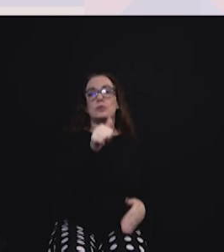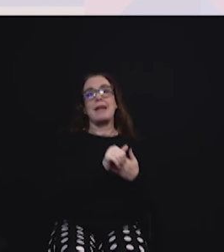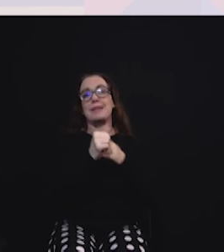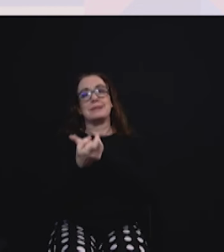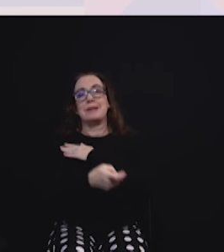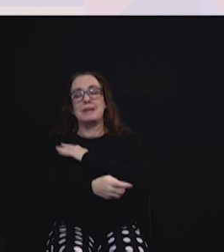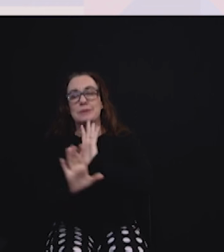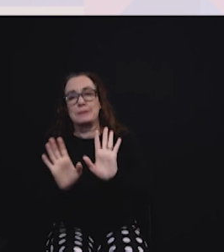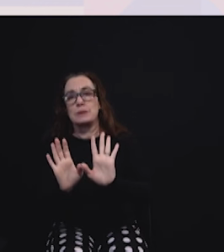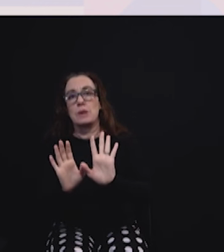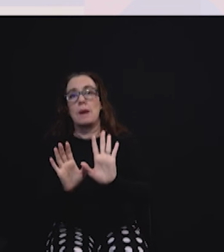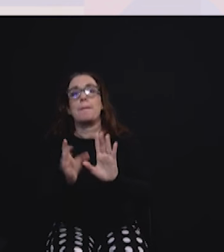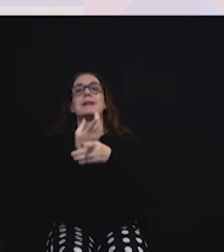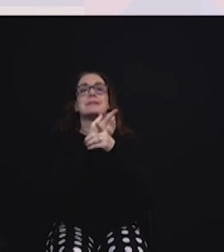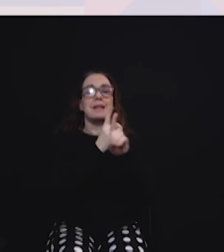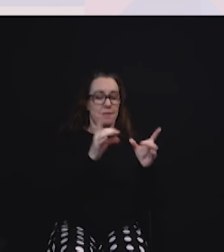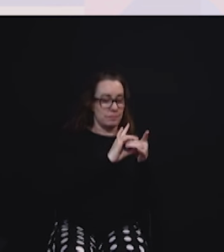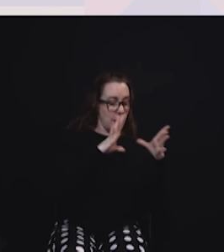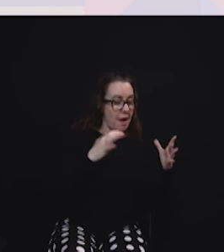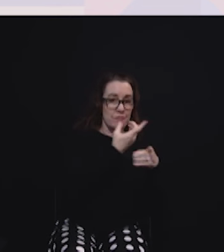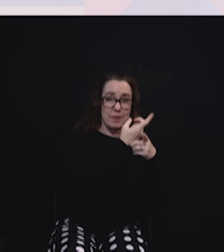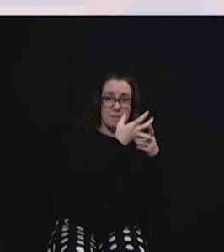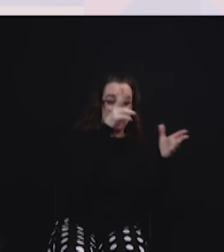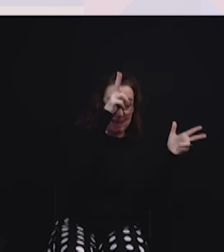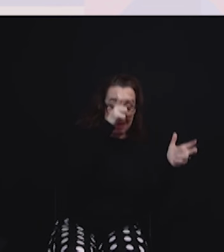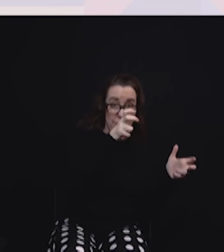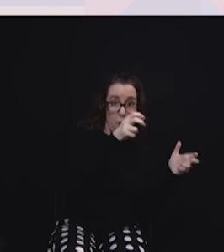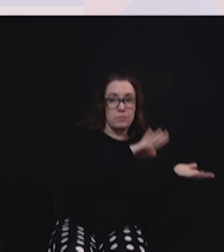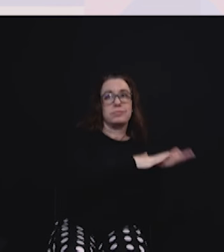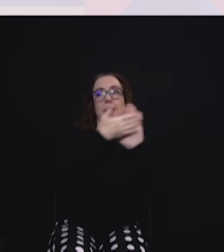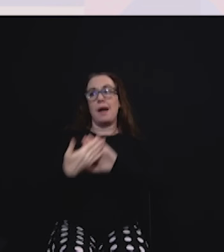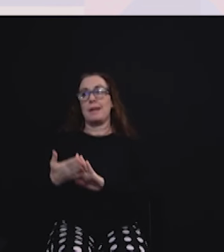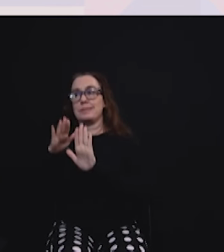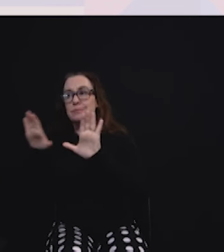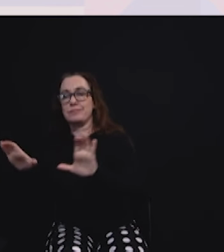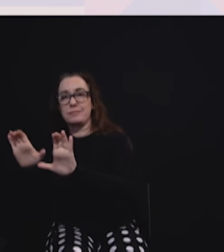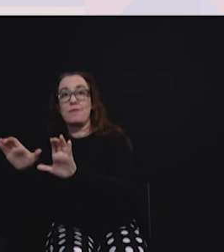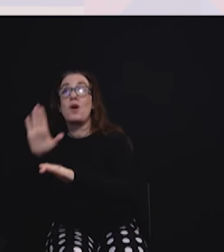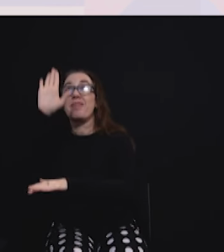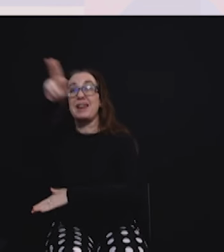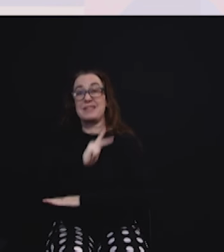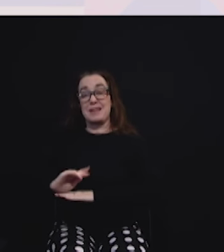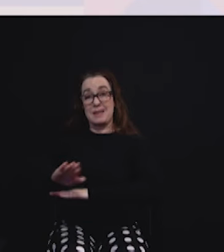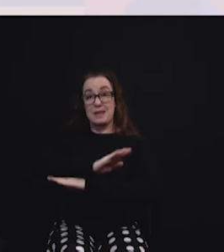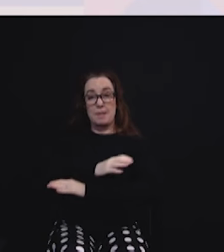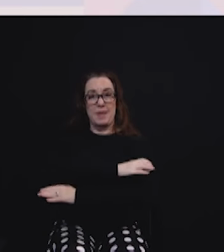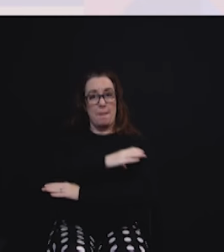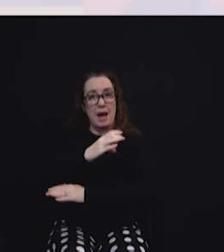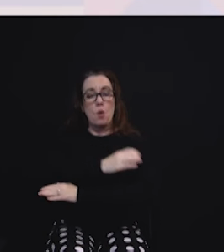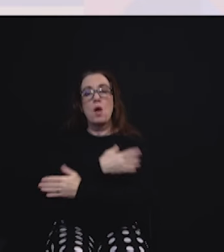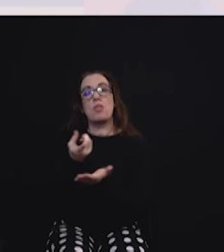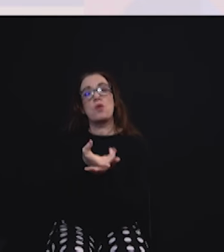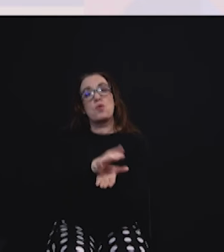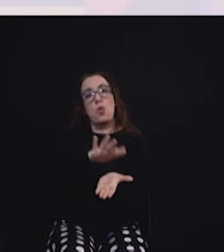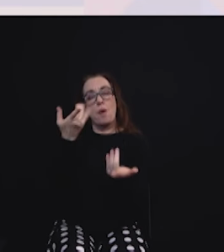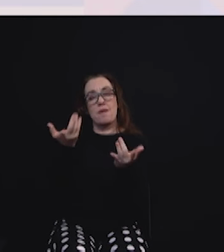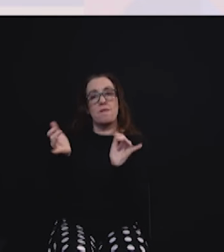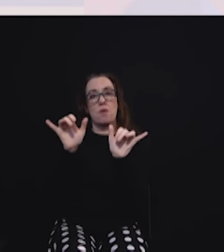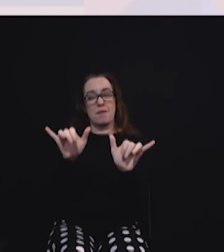temptation, but deliver us from evil. For thine is the kingdom and the power and the glory